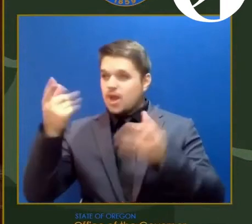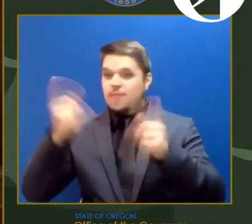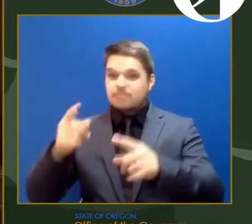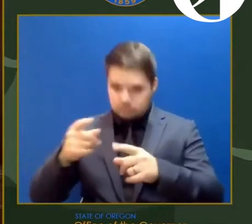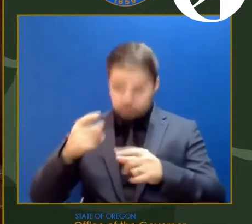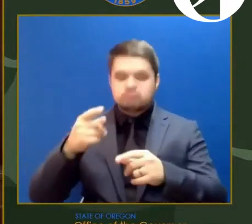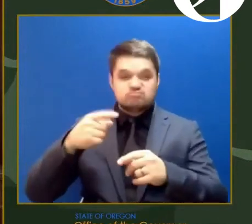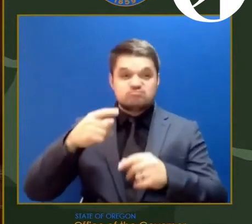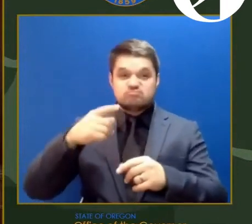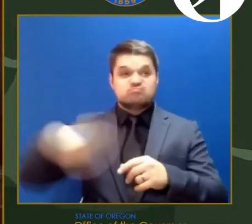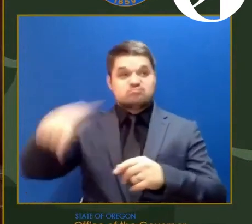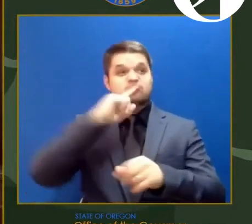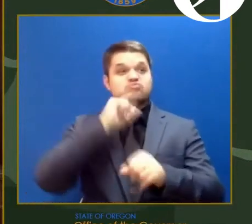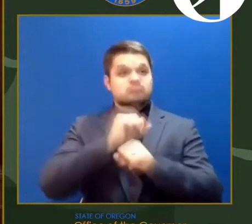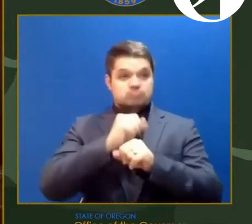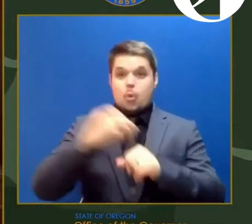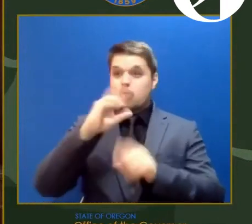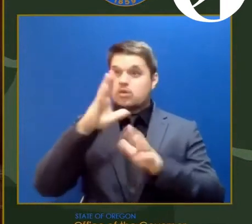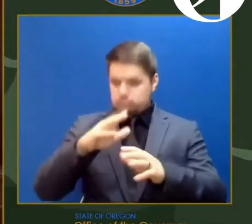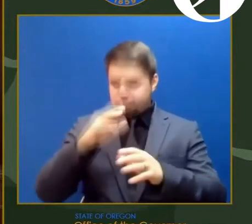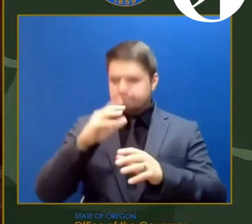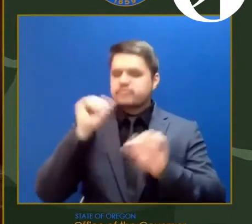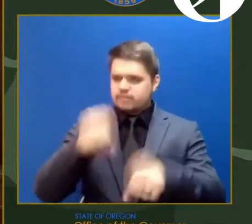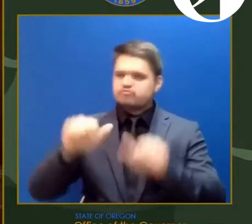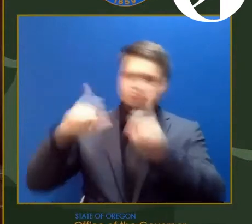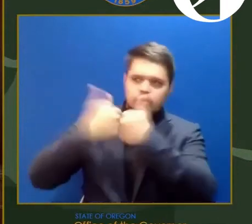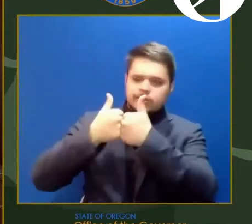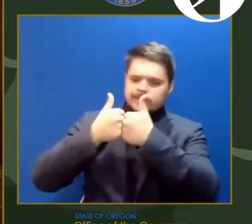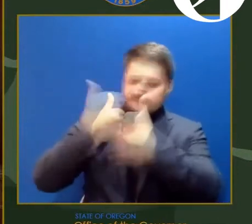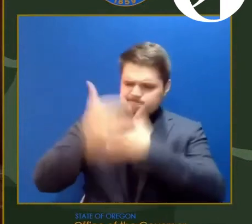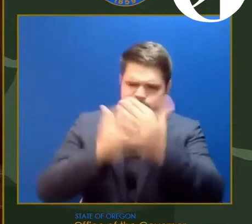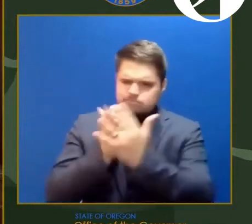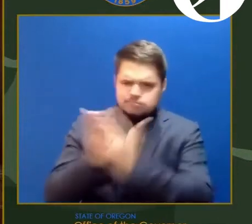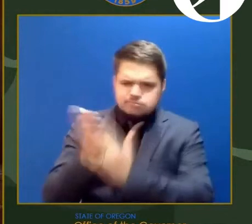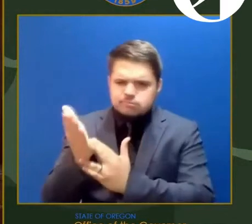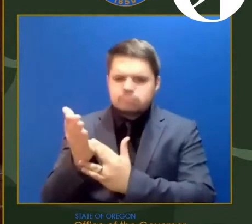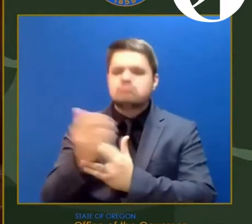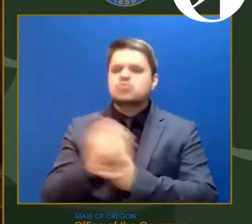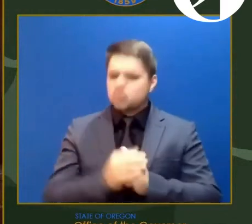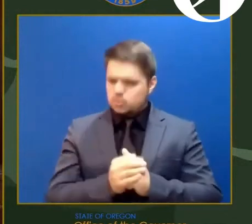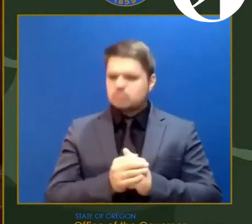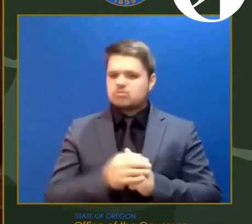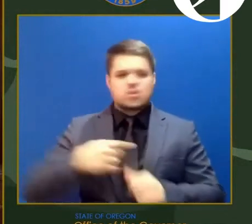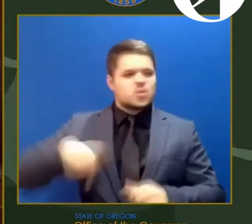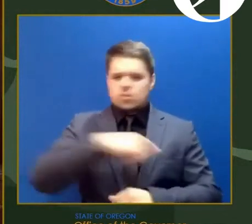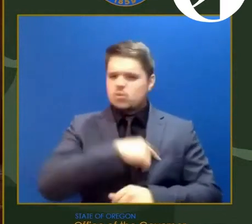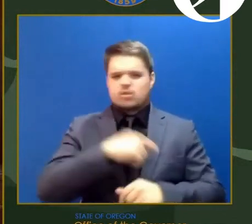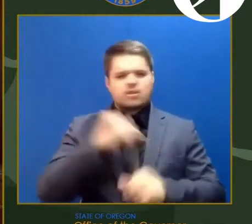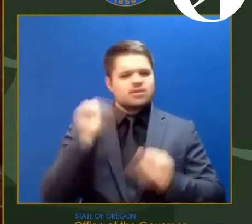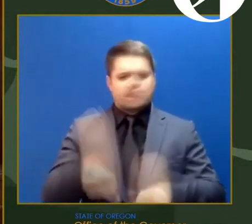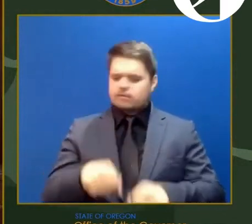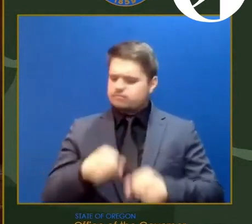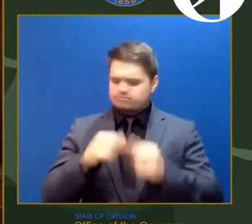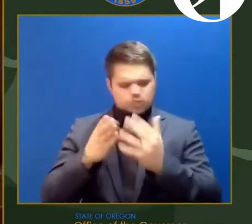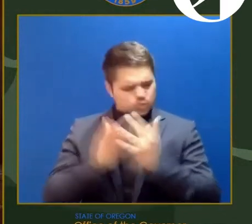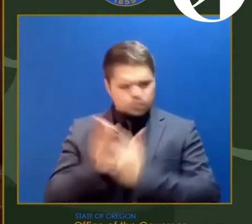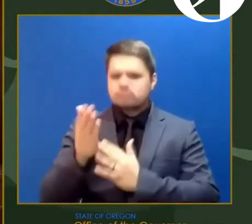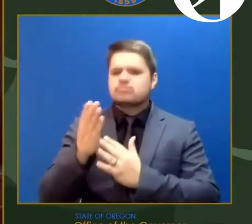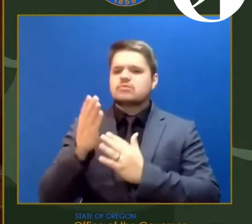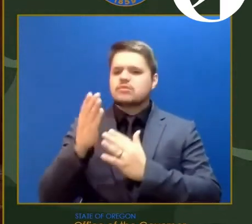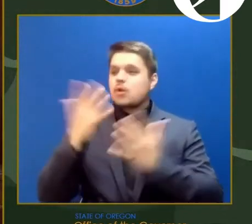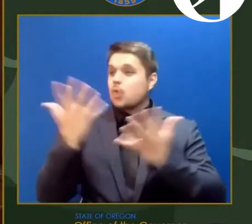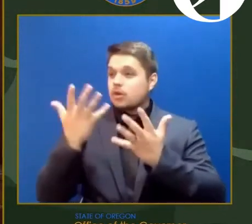challenge. Oregonians give me confidence that we will come out of this disaster and we will be stronger for